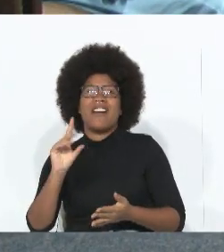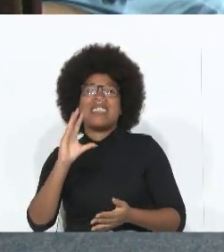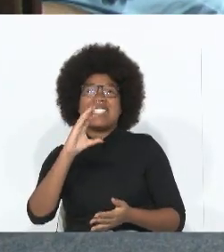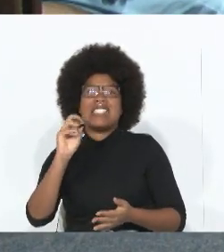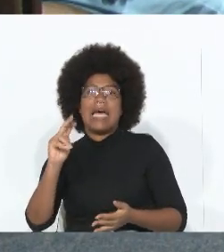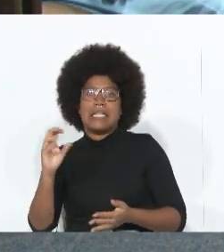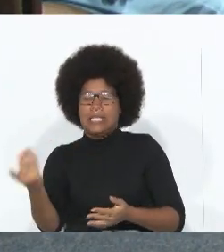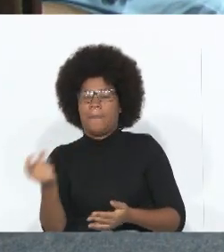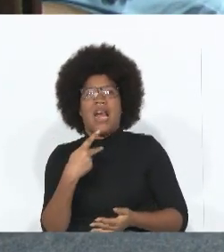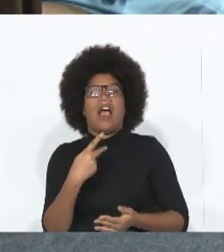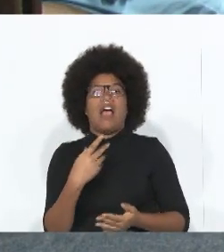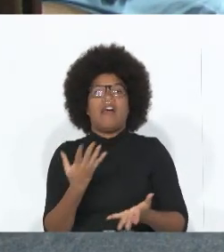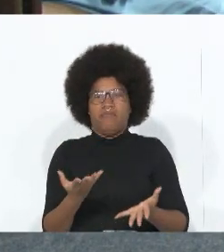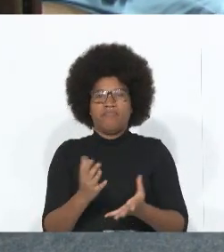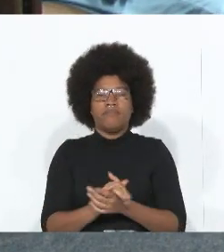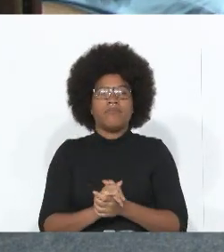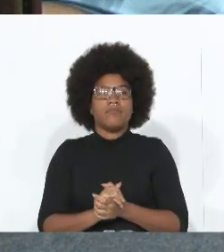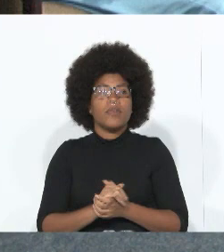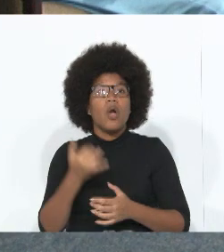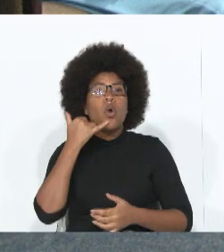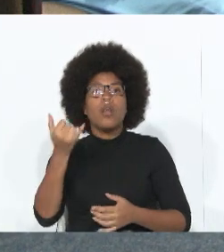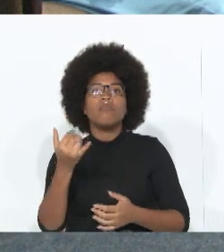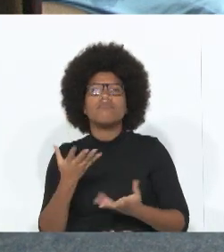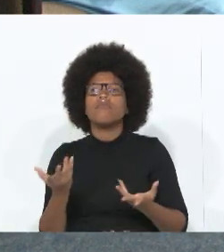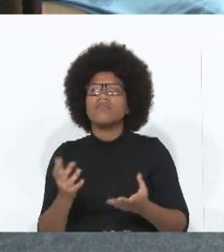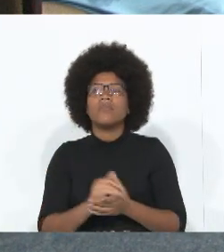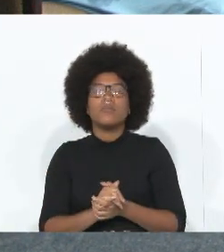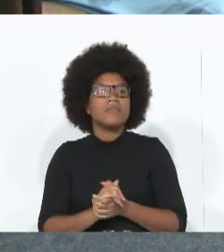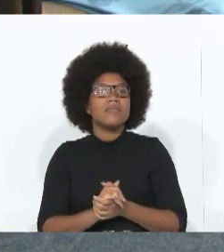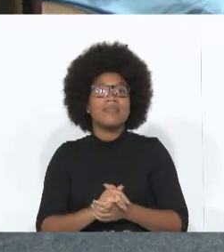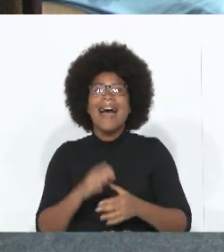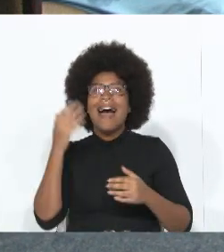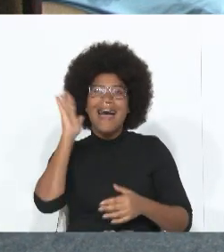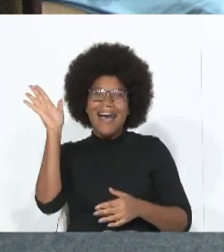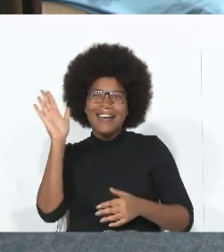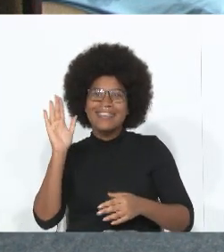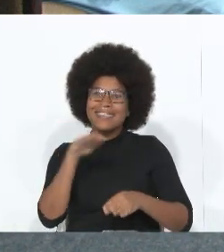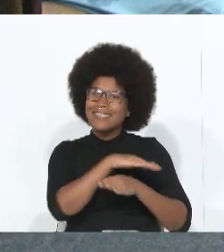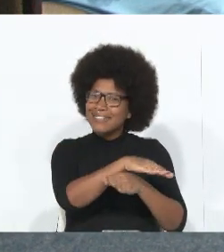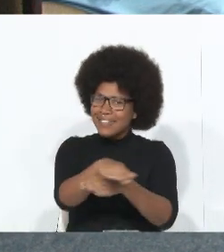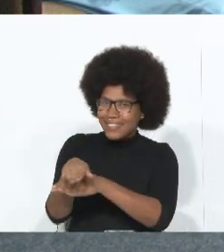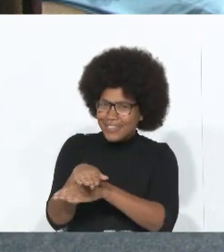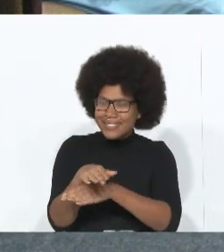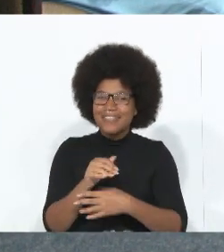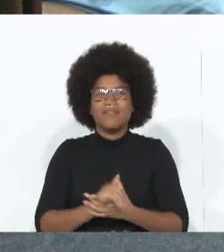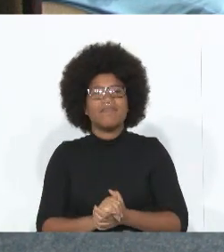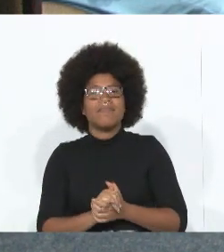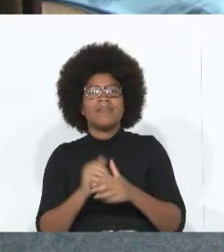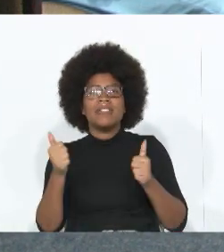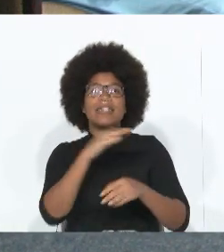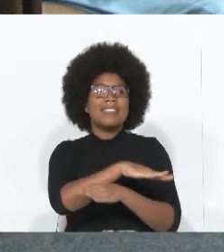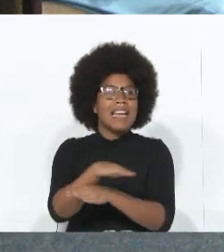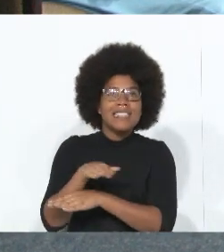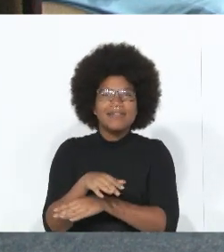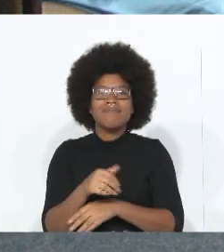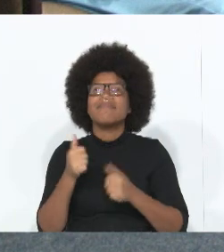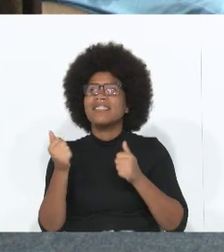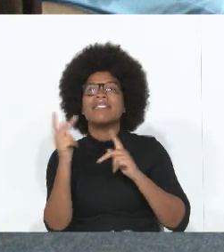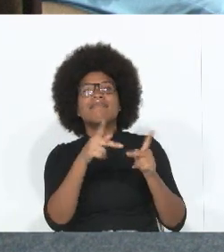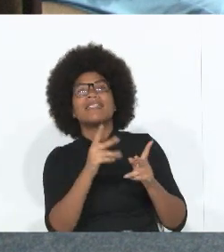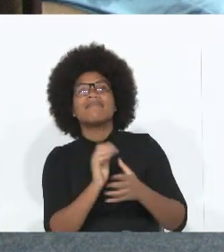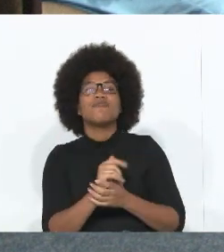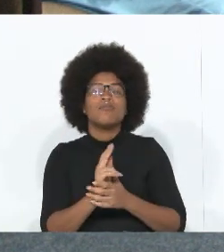to disturb us at any time. And it's no disturbance, really. We'll stop ourselves to accommodate your call. If you look at the bottom of your screen, you would see that number